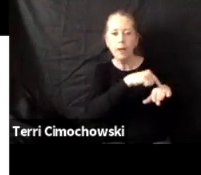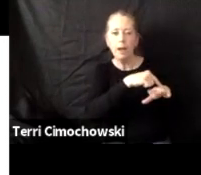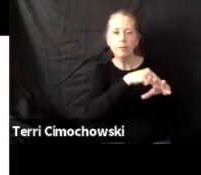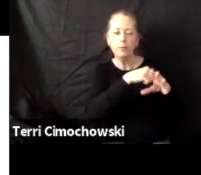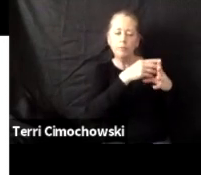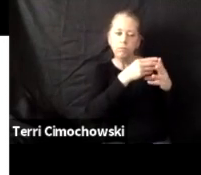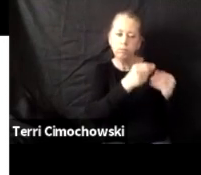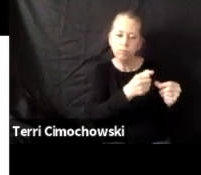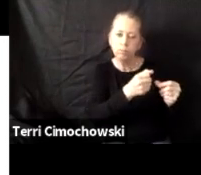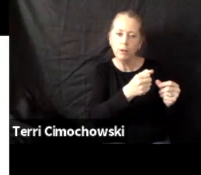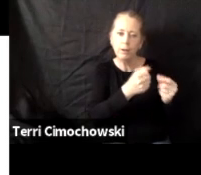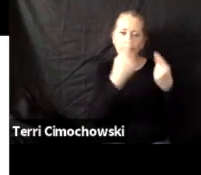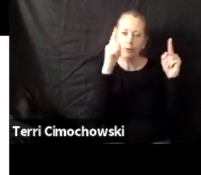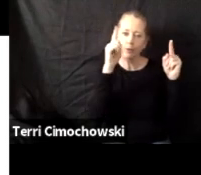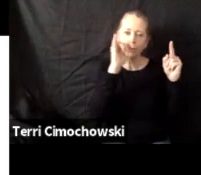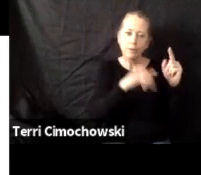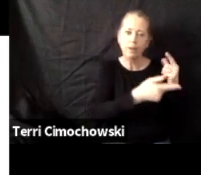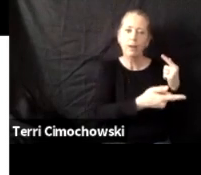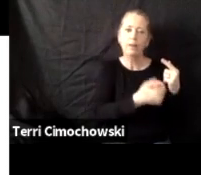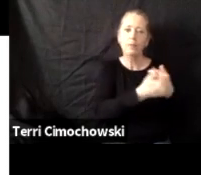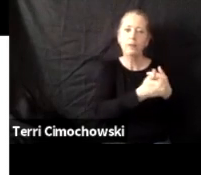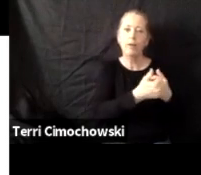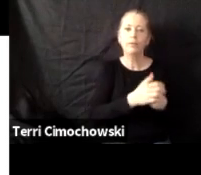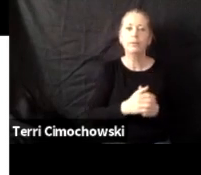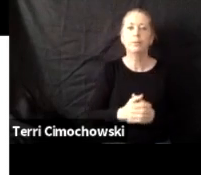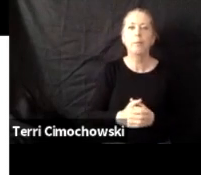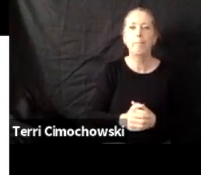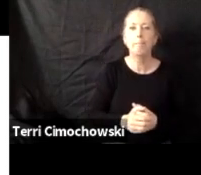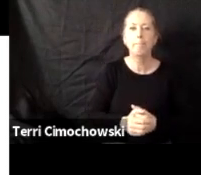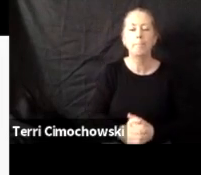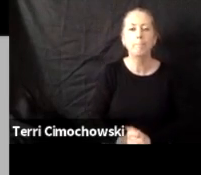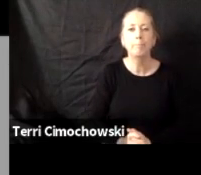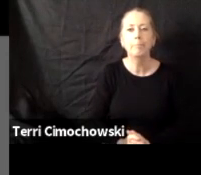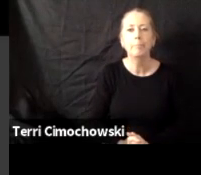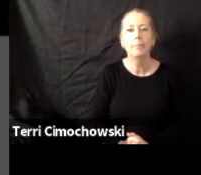struggle, but also be there to support and guide when needed as well.